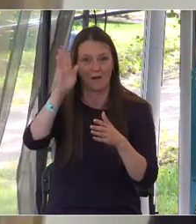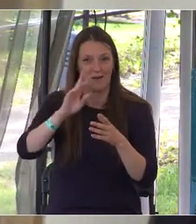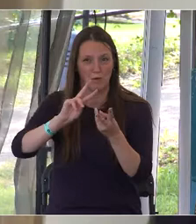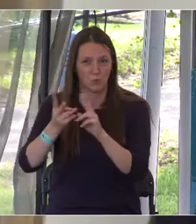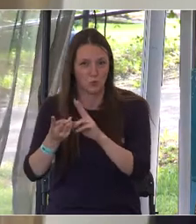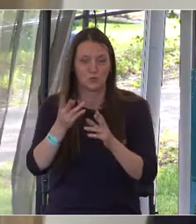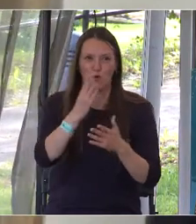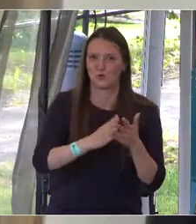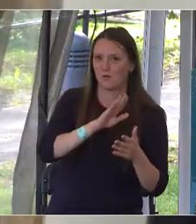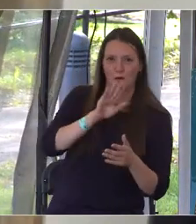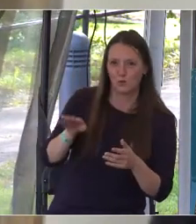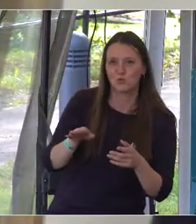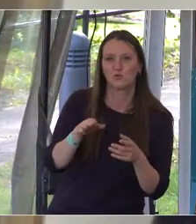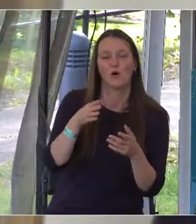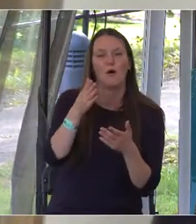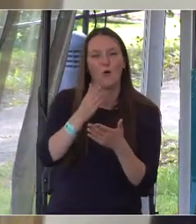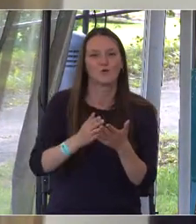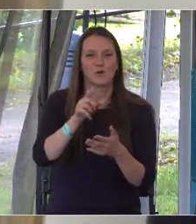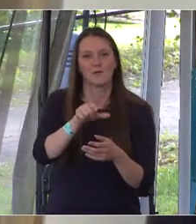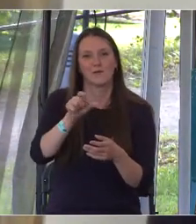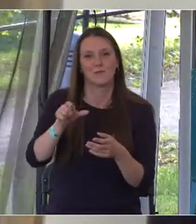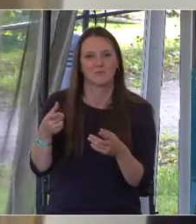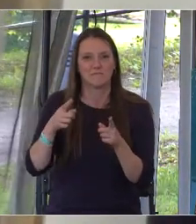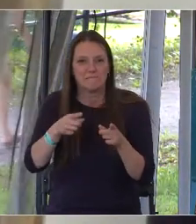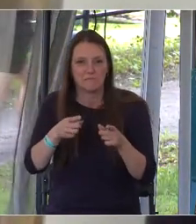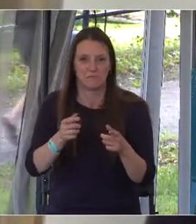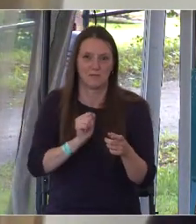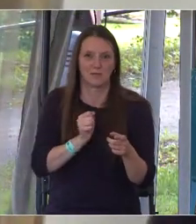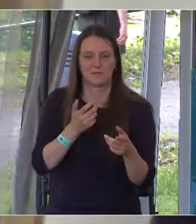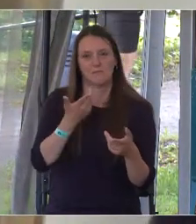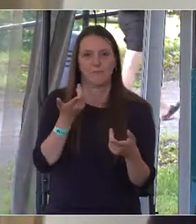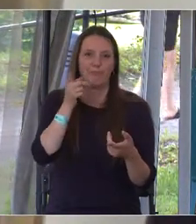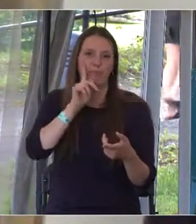people that harass people because they find it amusing.